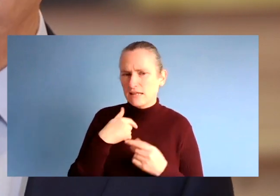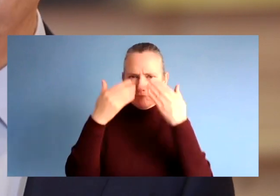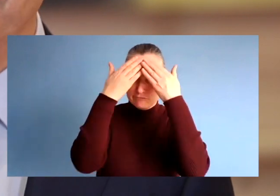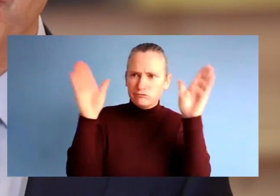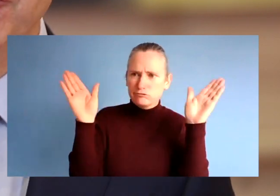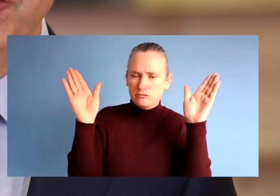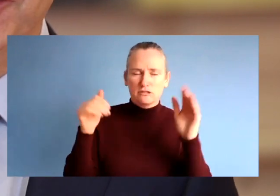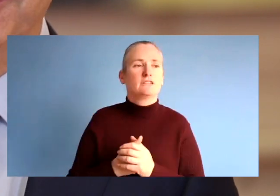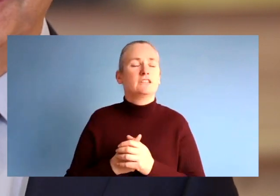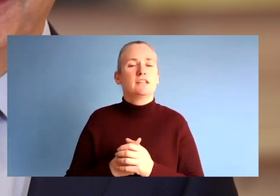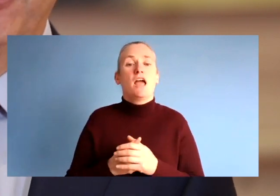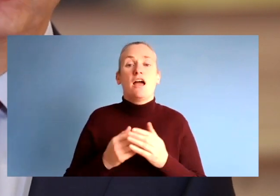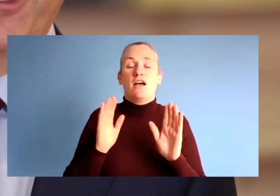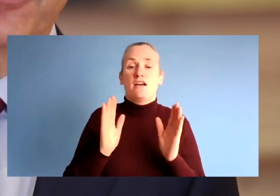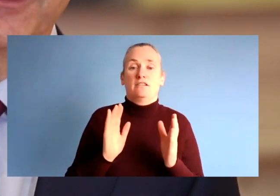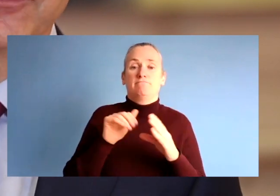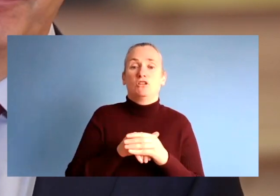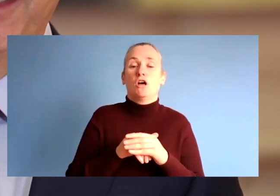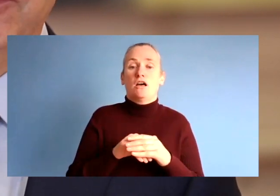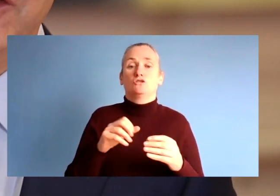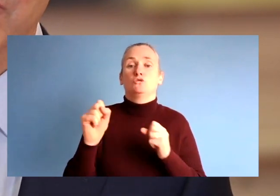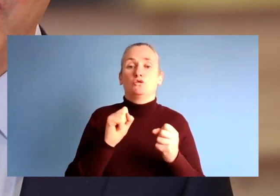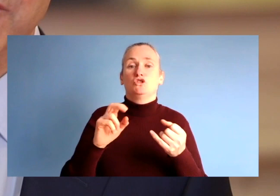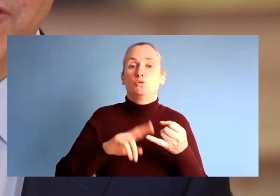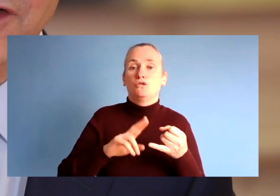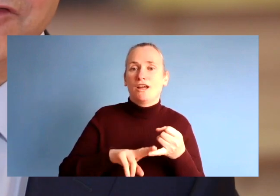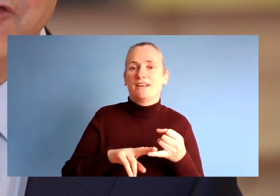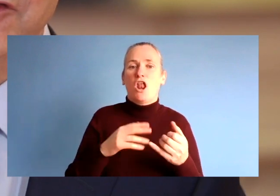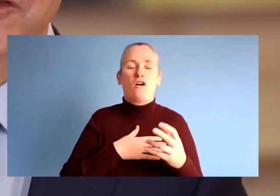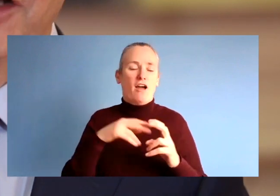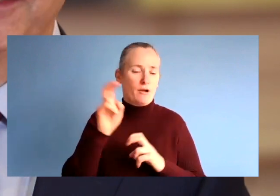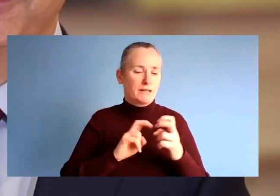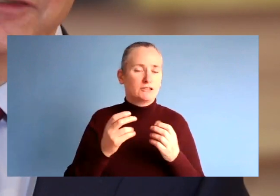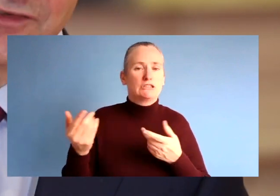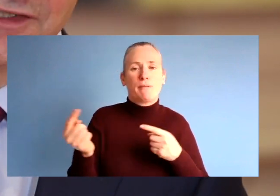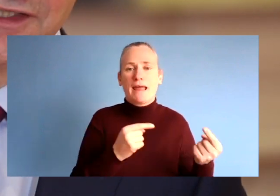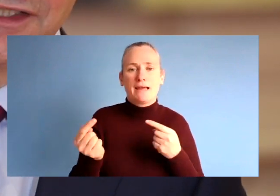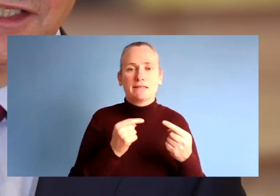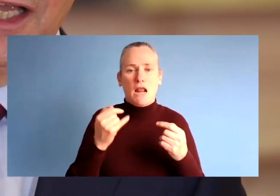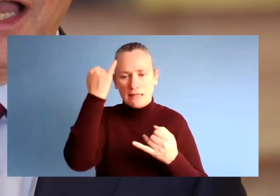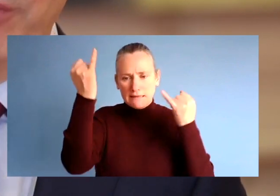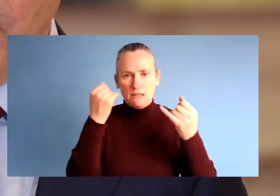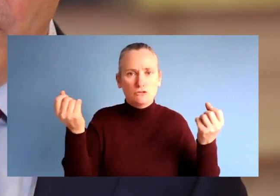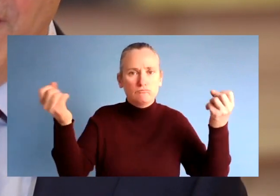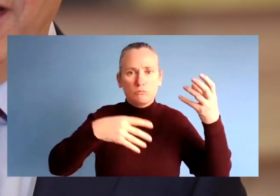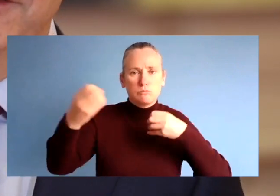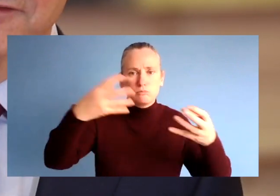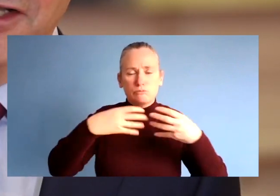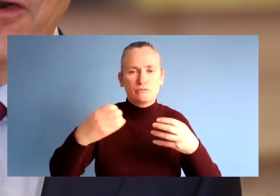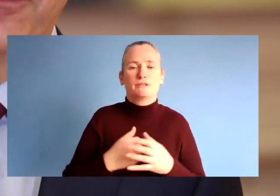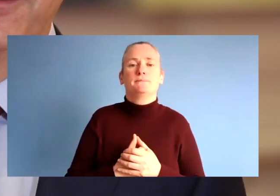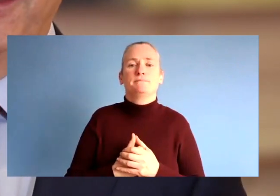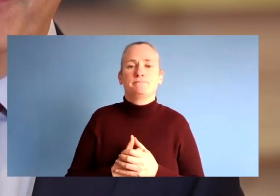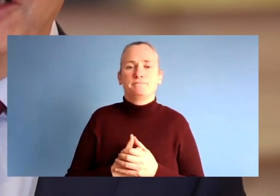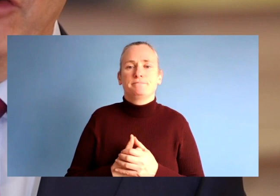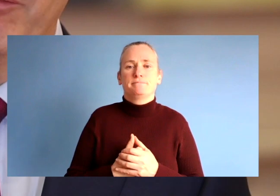I served in the Students' Union and loved the arguments, debates, and cross-fertilizations of ideas. Above, as I said